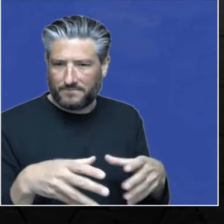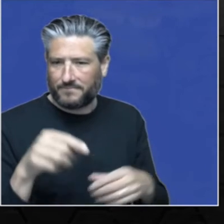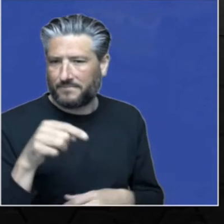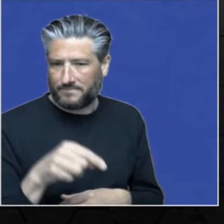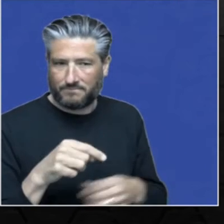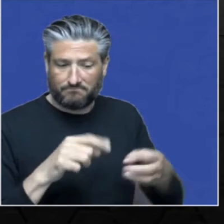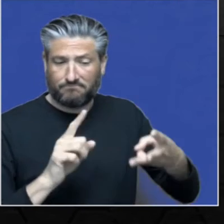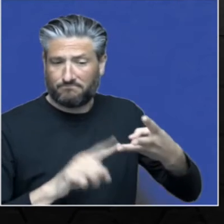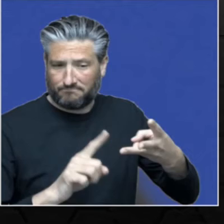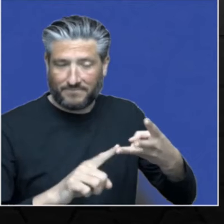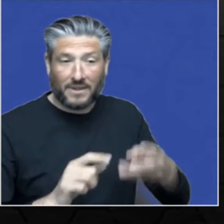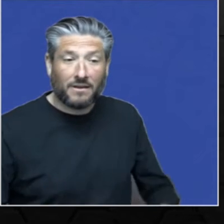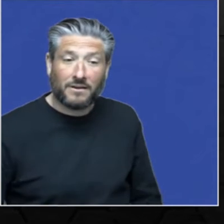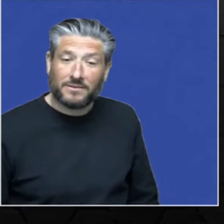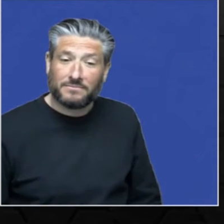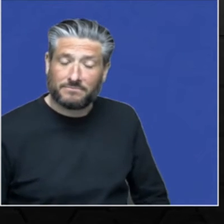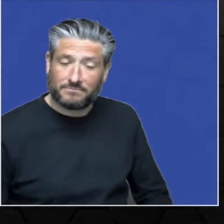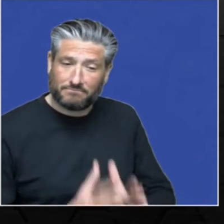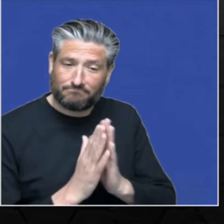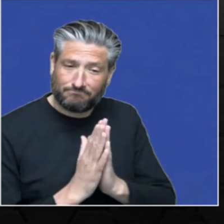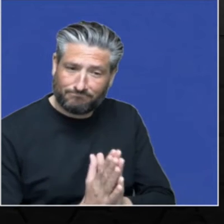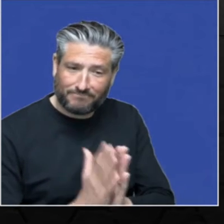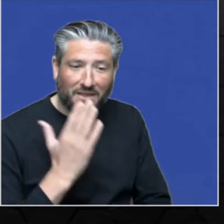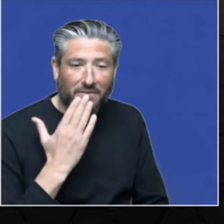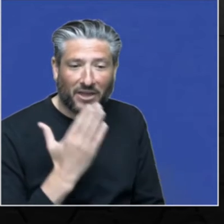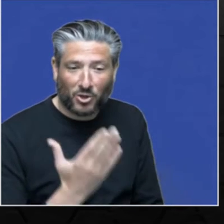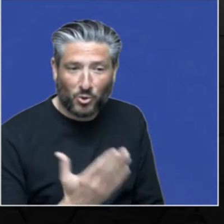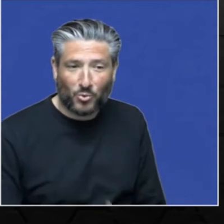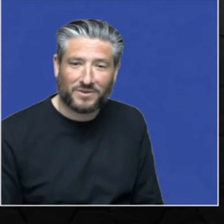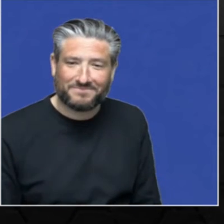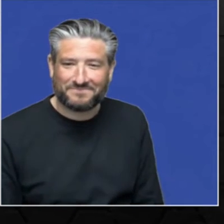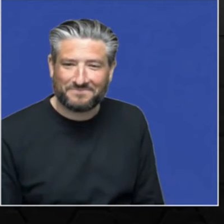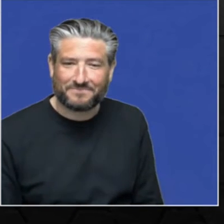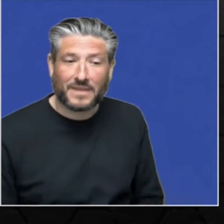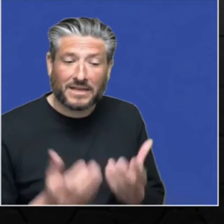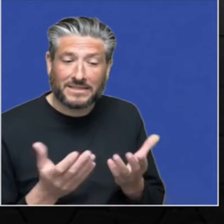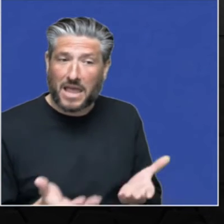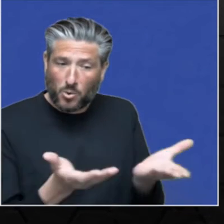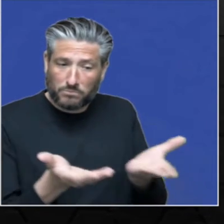Thank you very much, and we can see some of your questions if you have.